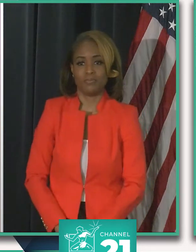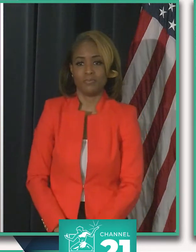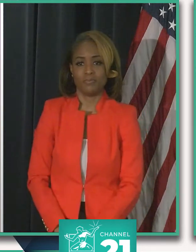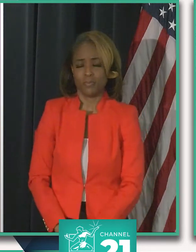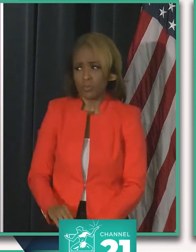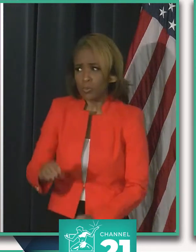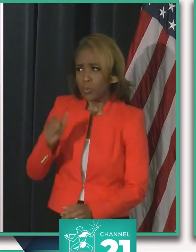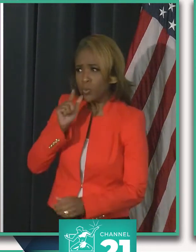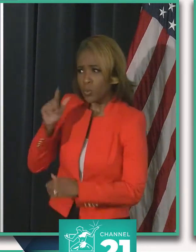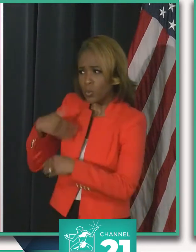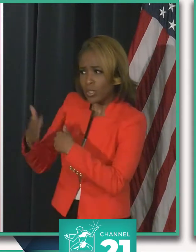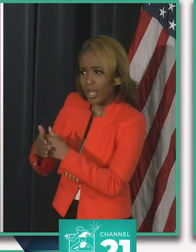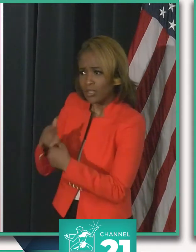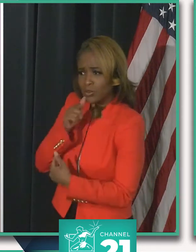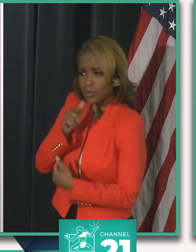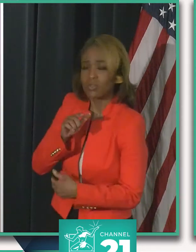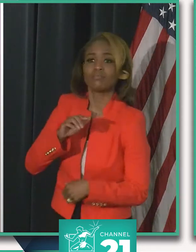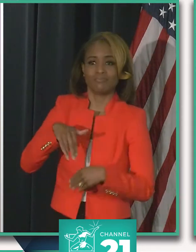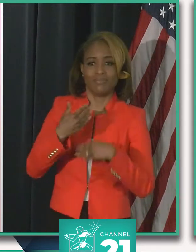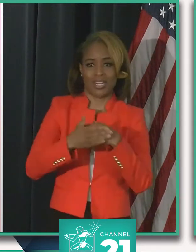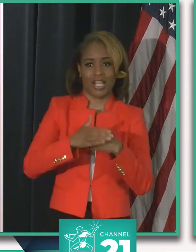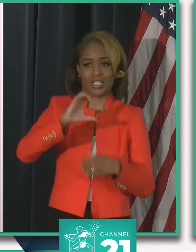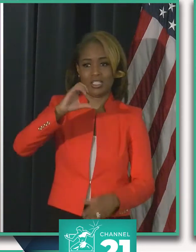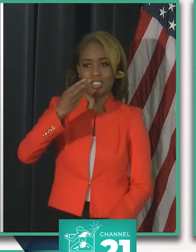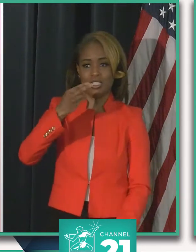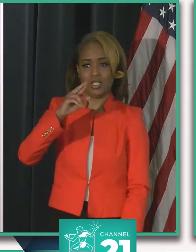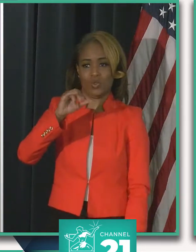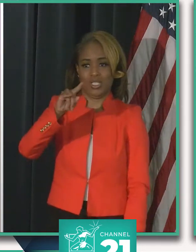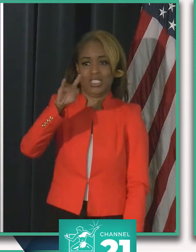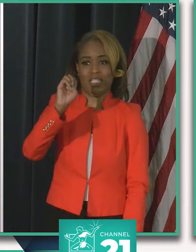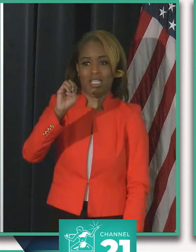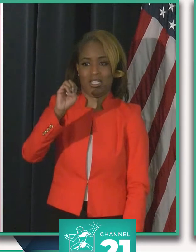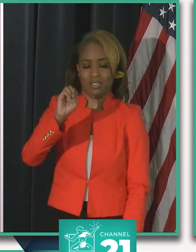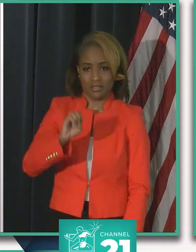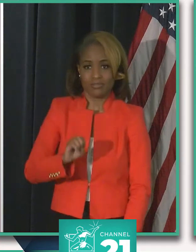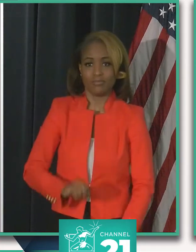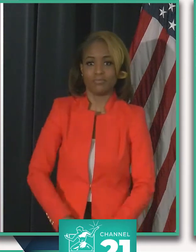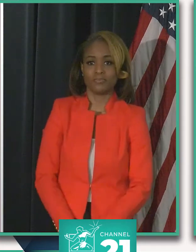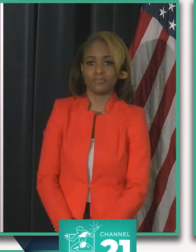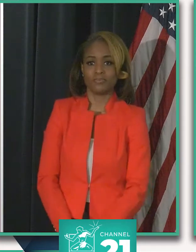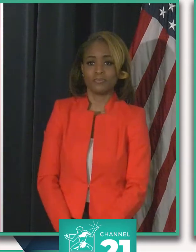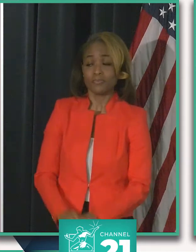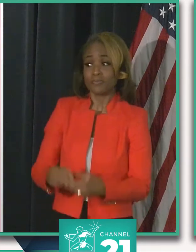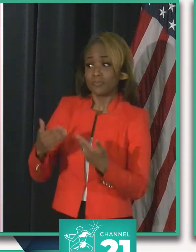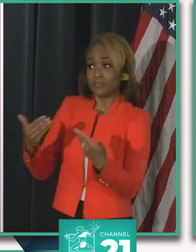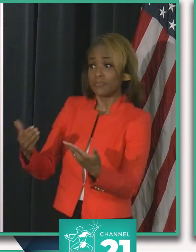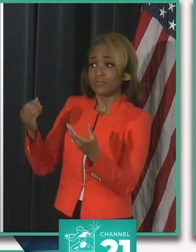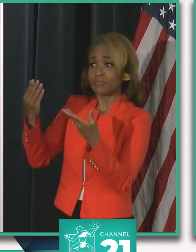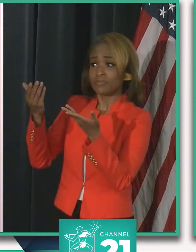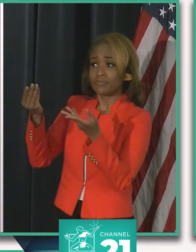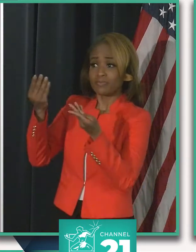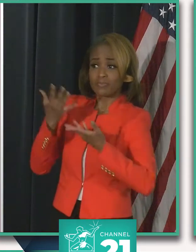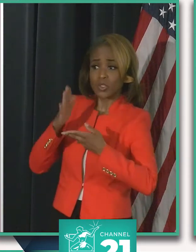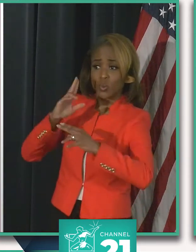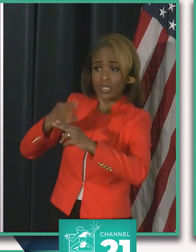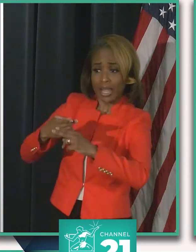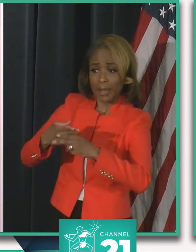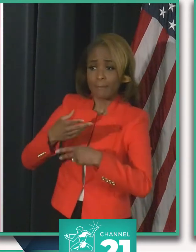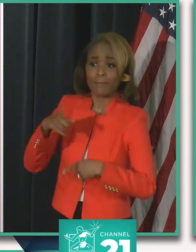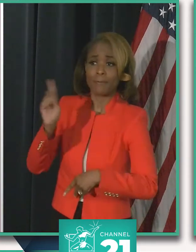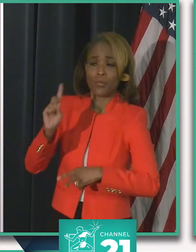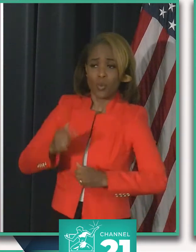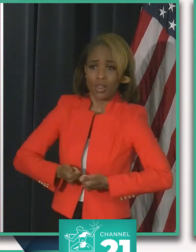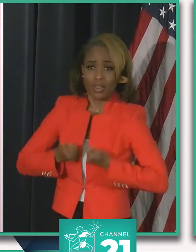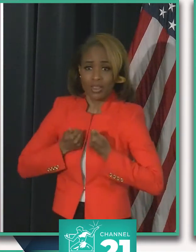Okay, who's next? Next is Christine. Christine, okay. Go ahead, tell us your name and where you